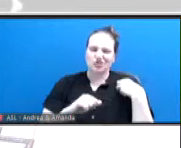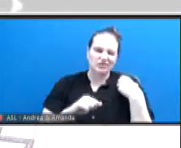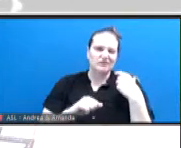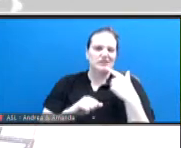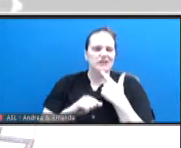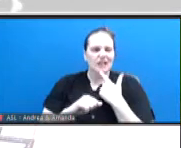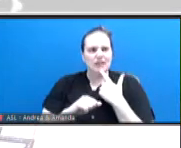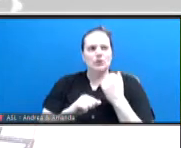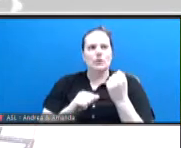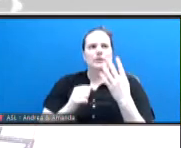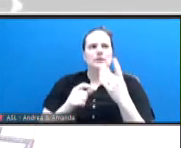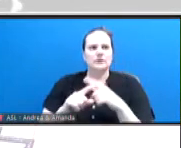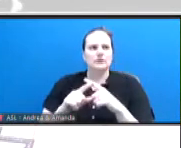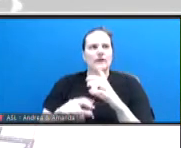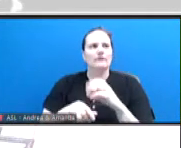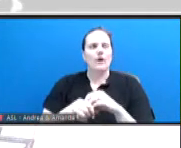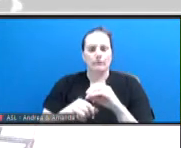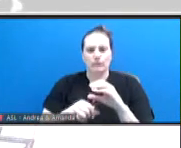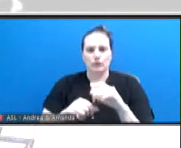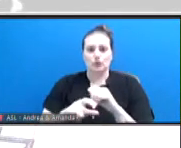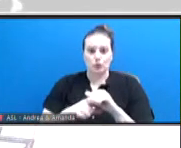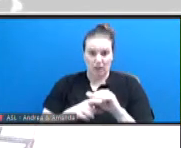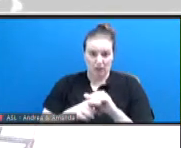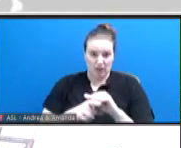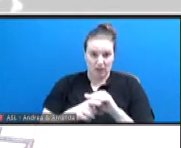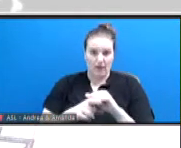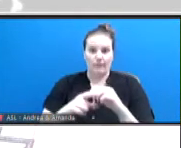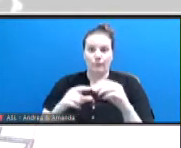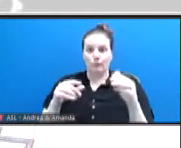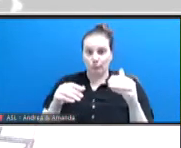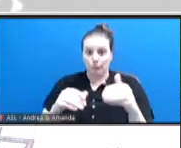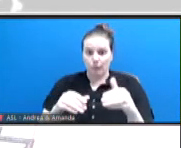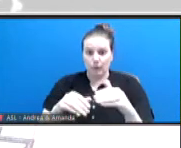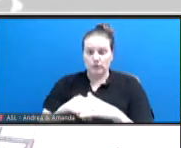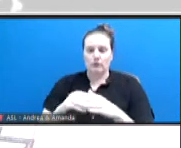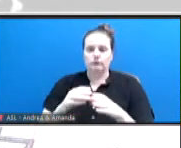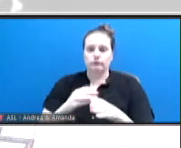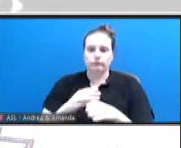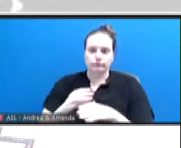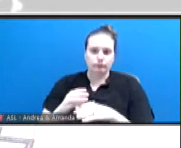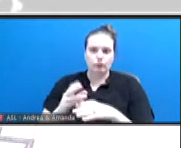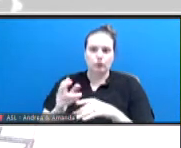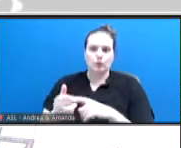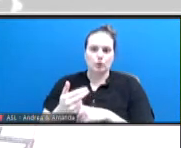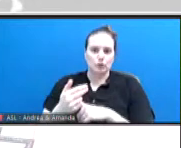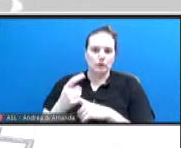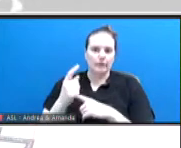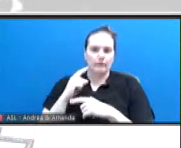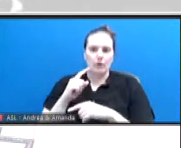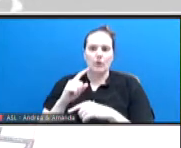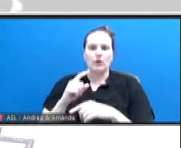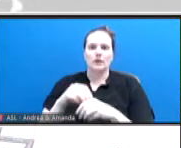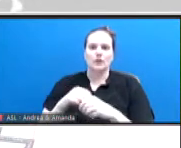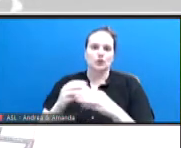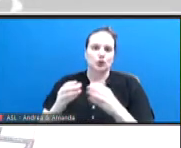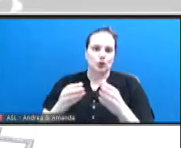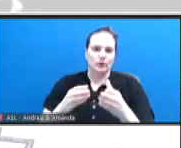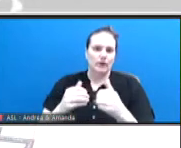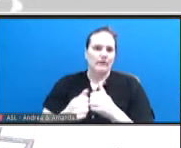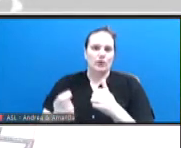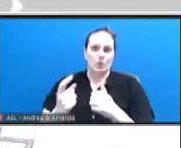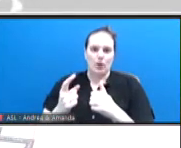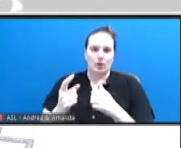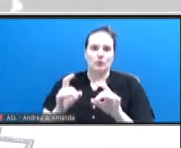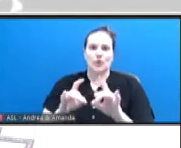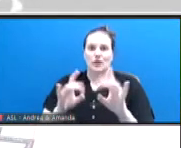different aspects to training, but we focused on the main training for recruits, for in service, for everybody, for crisis